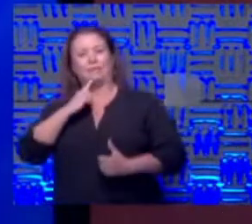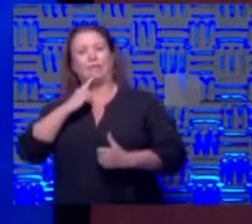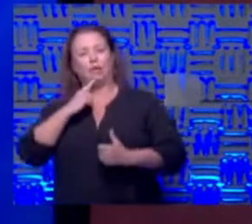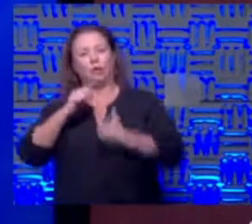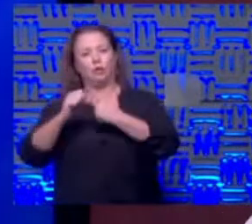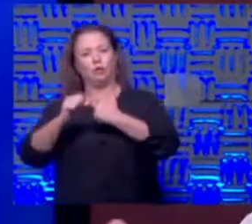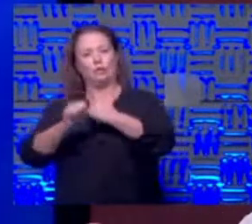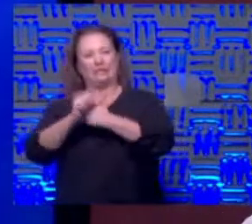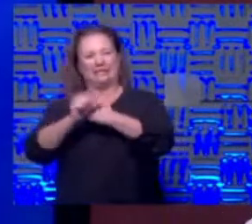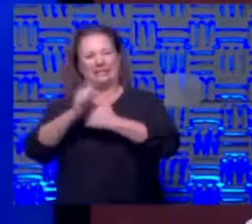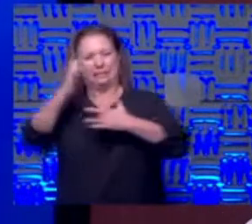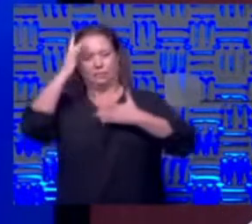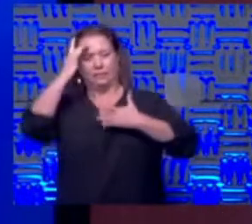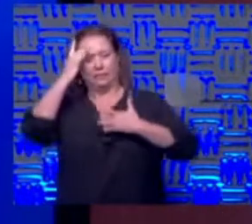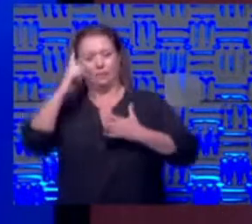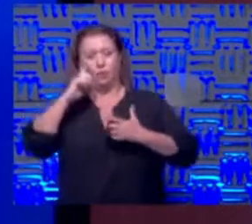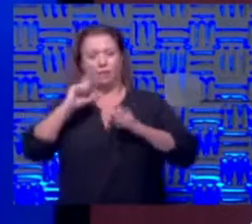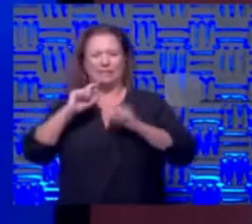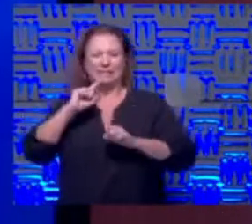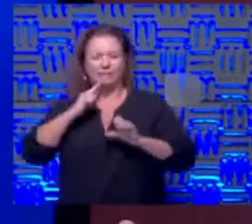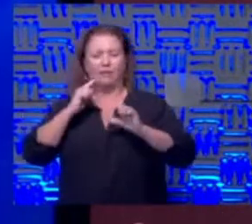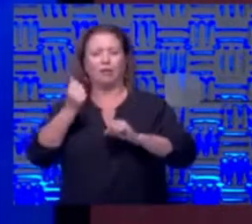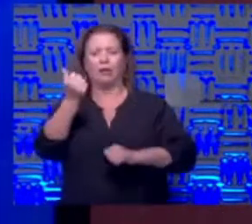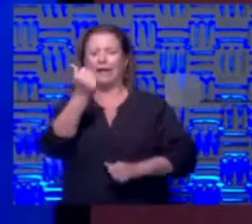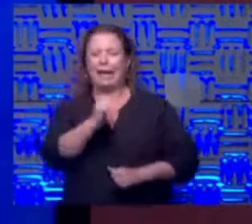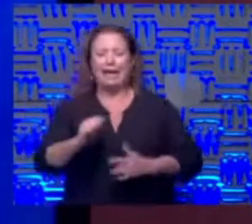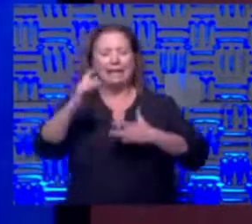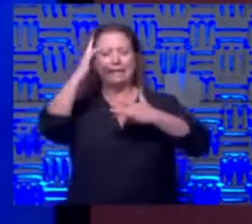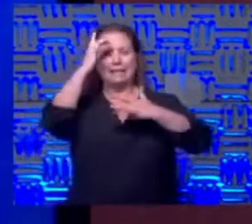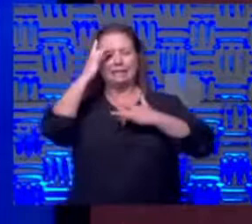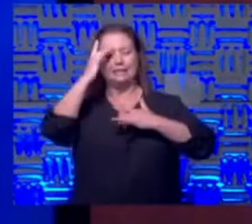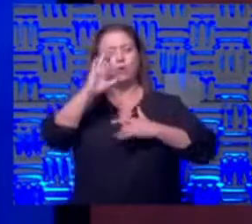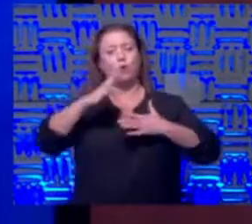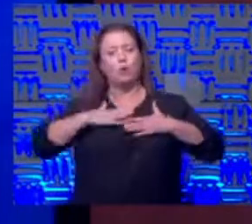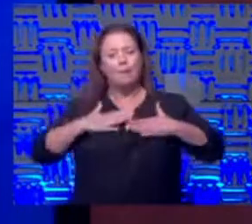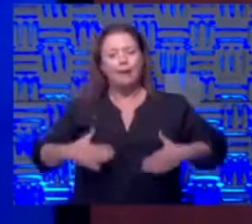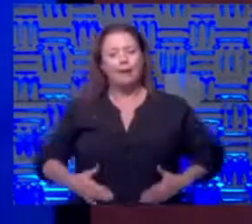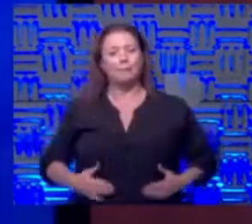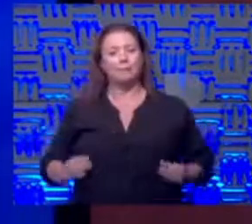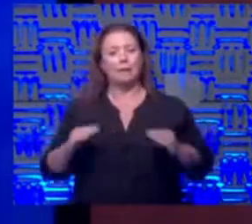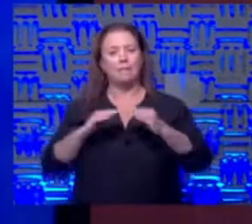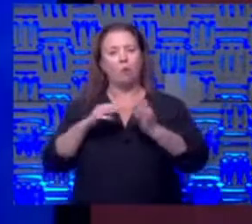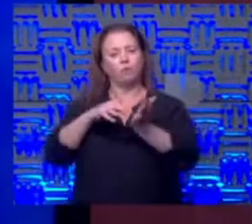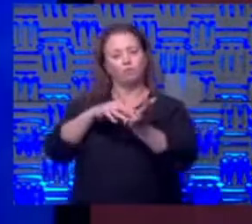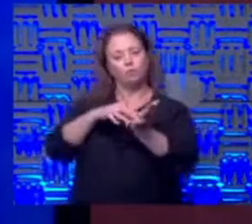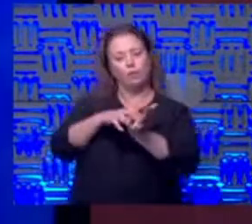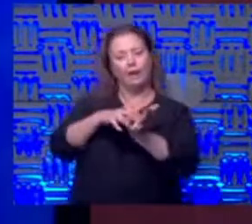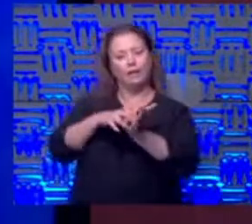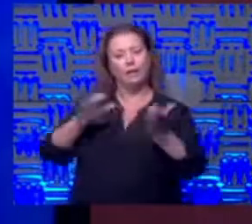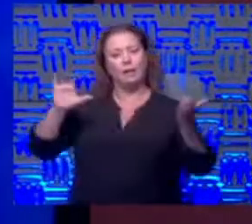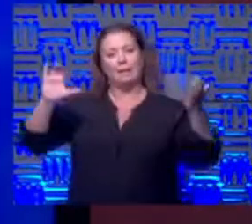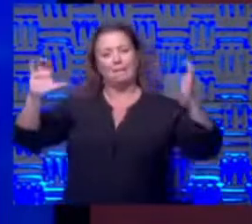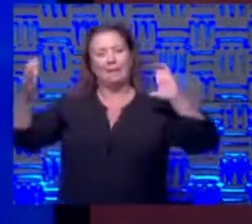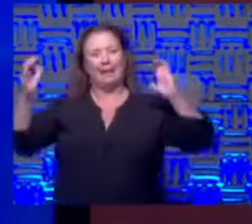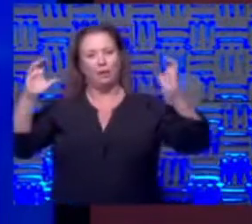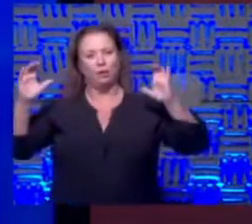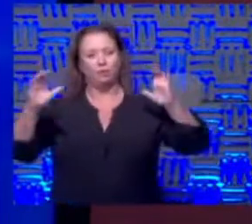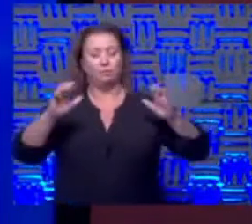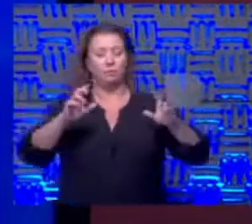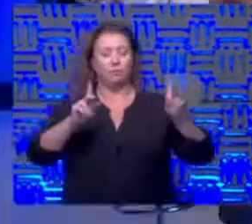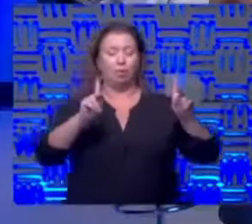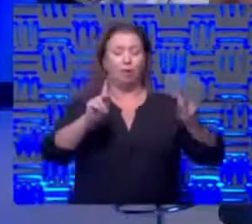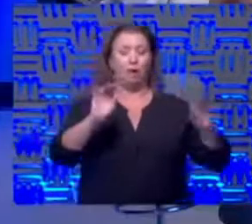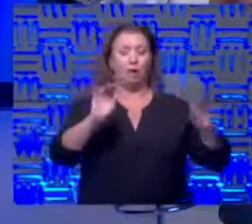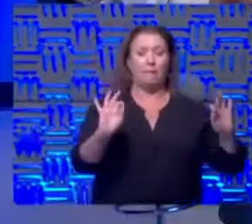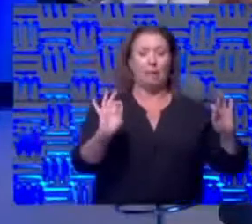have a severe manifestation of any disease are going to be more compromised than those who don't. And so there is a gradation that goes along with that data.